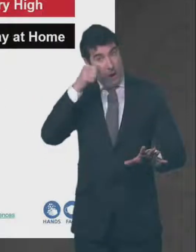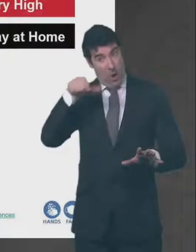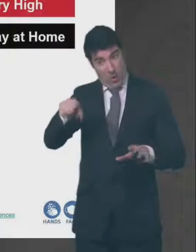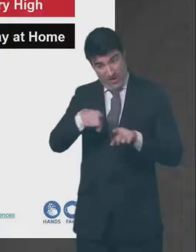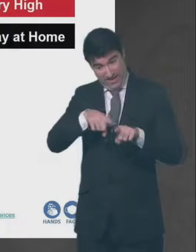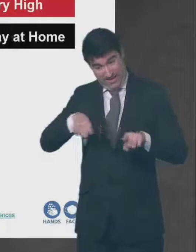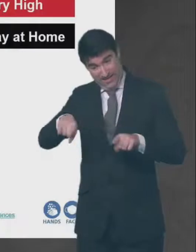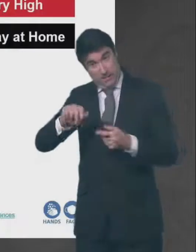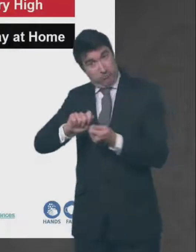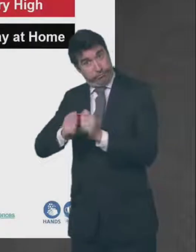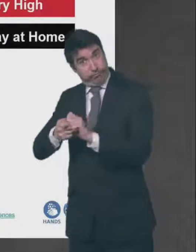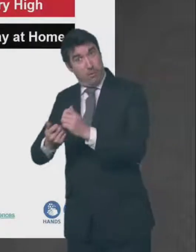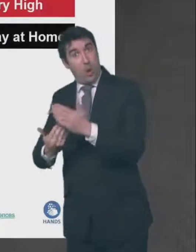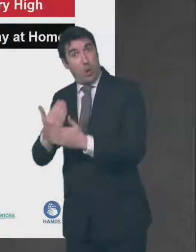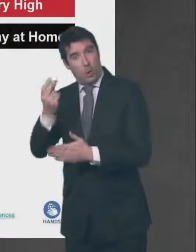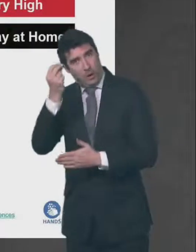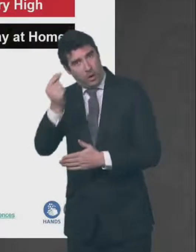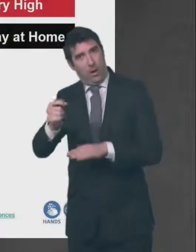Final slide, please.